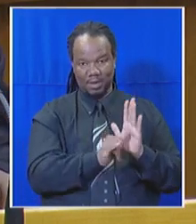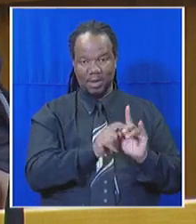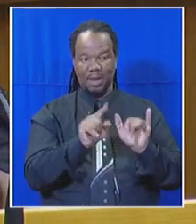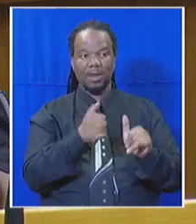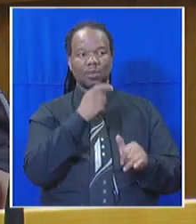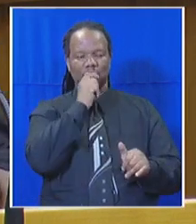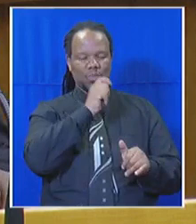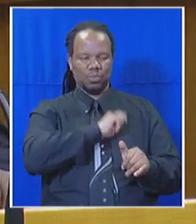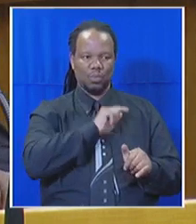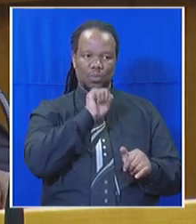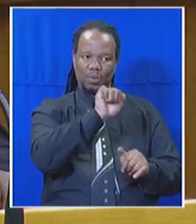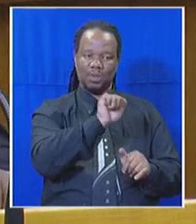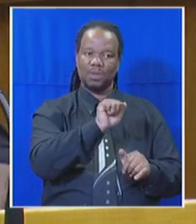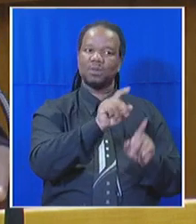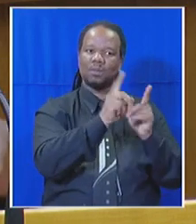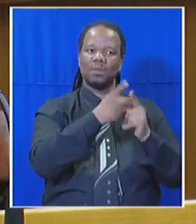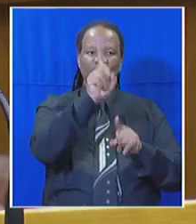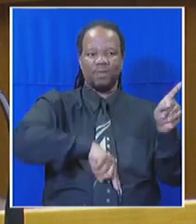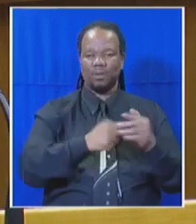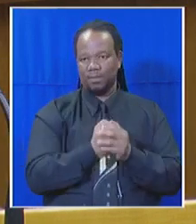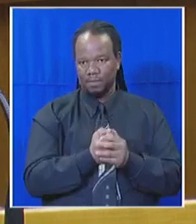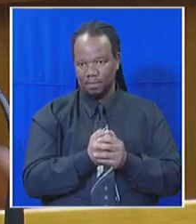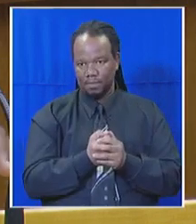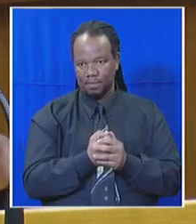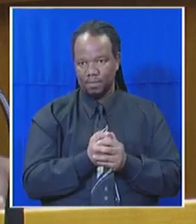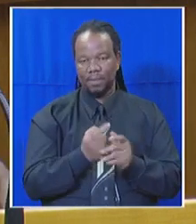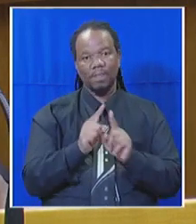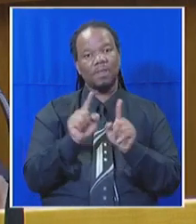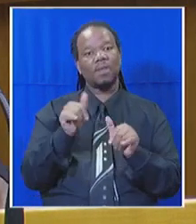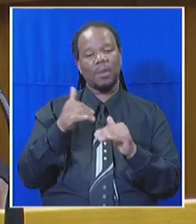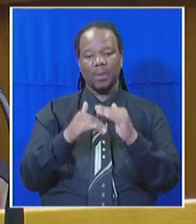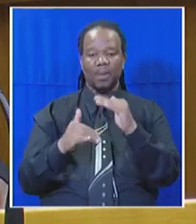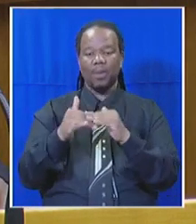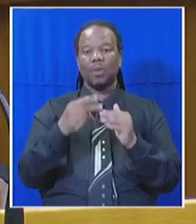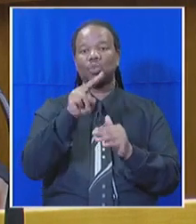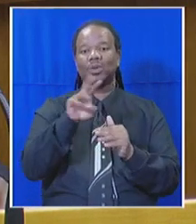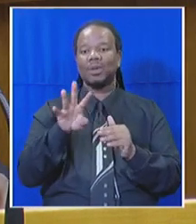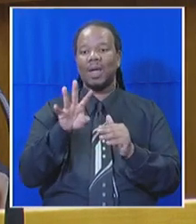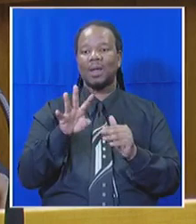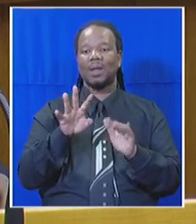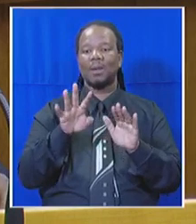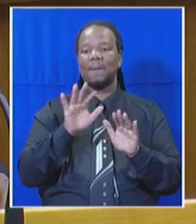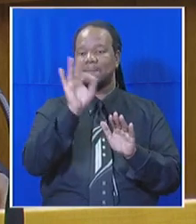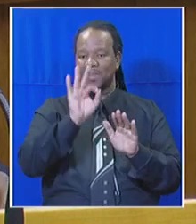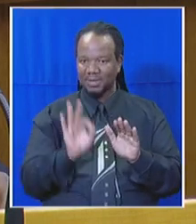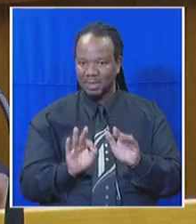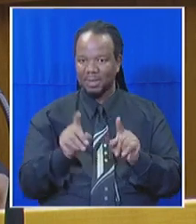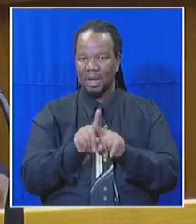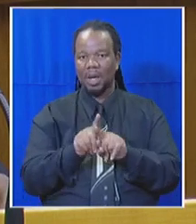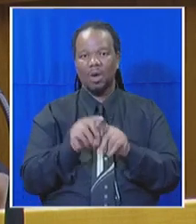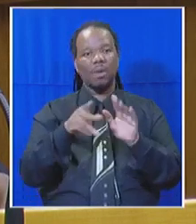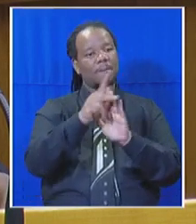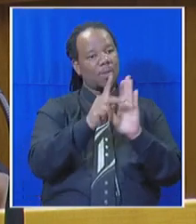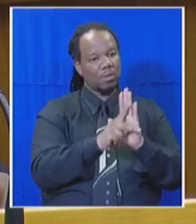department's monumental failure. Of particular concern is the low achievement rate of 29% of the planned indicators for labor policy and